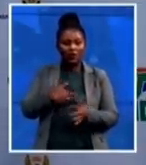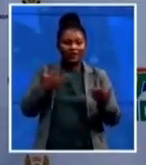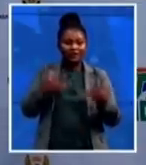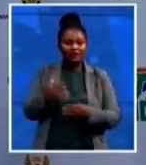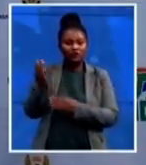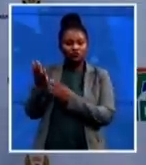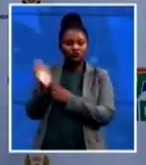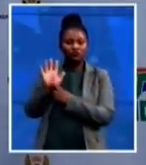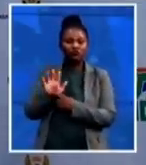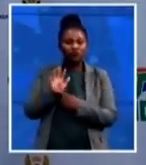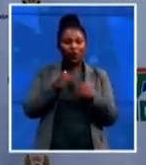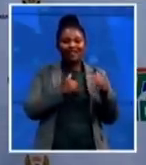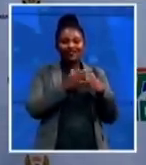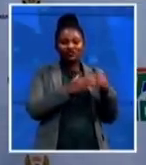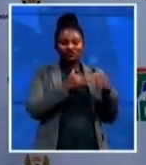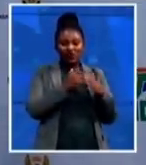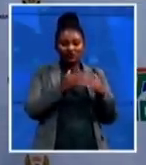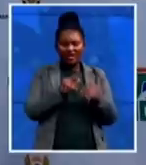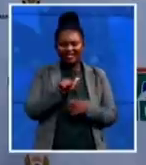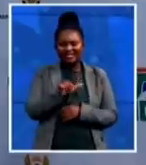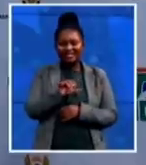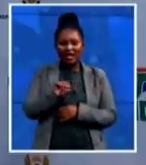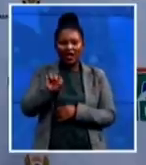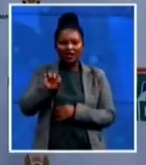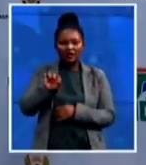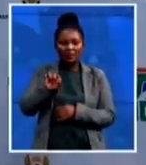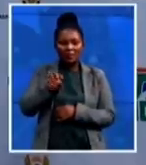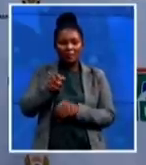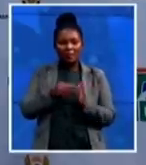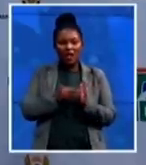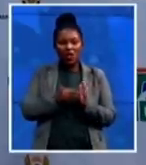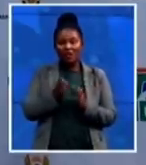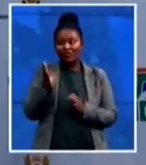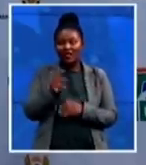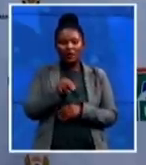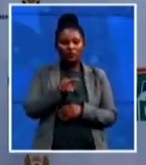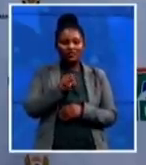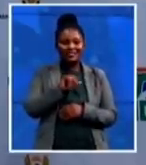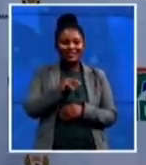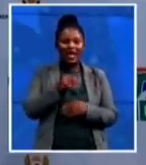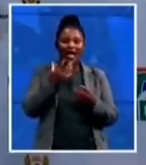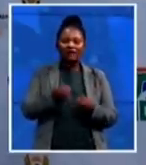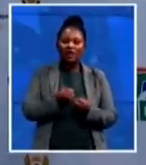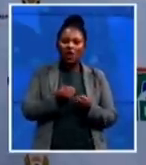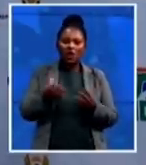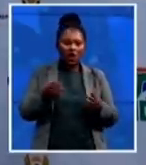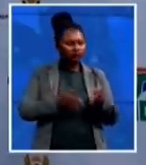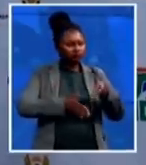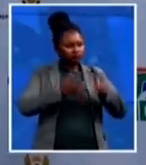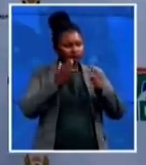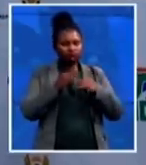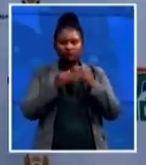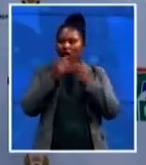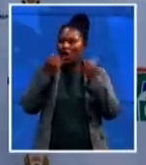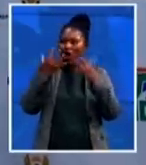about 640 million there in Musina. There's a lot of these infrastructure interventions all over the country, and next year we're going to demonstrate to